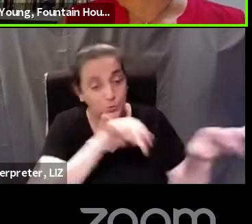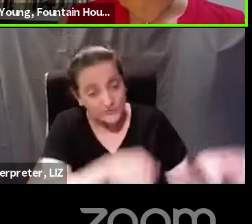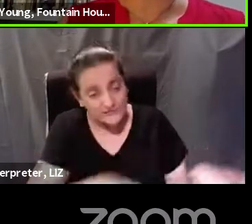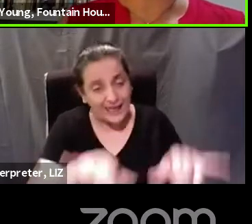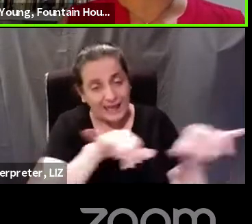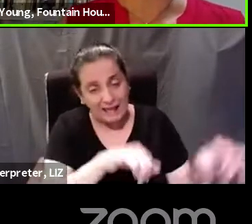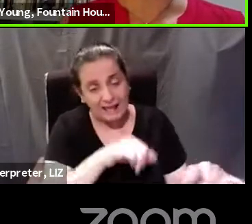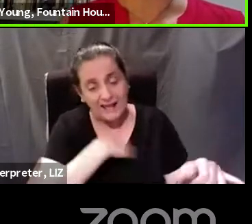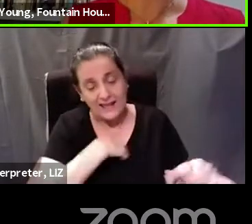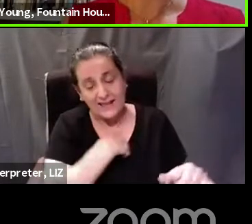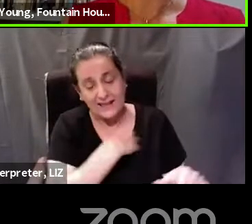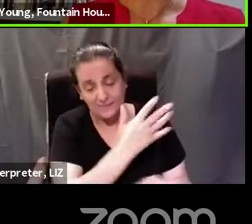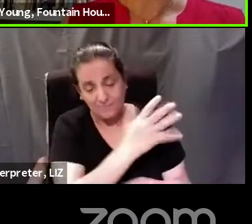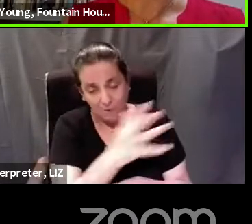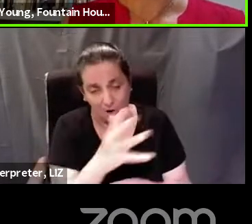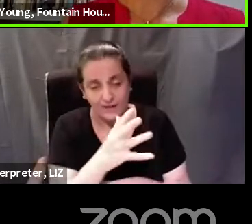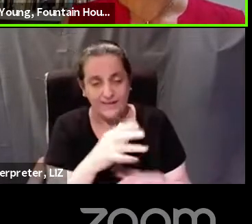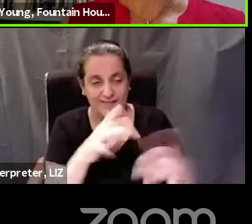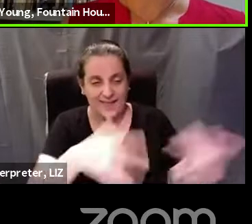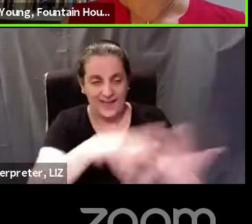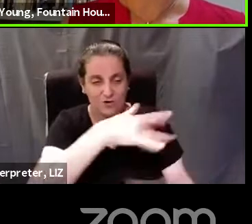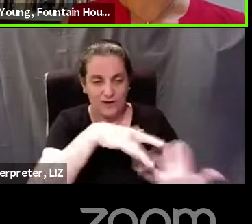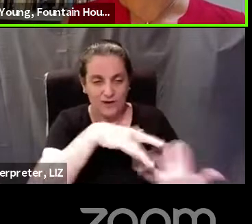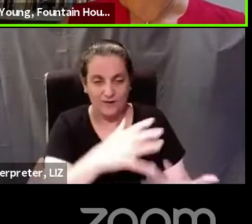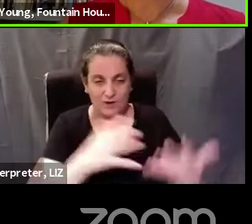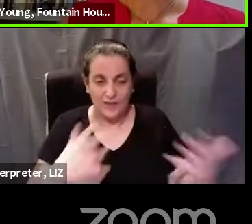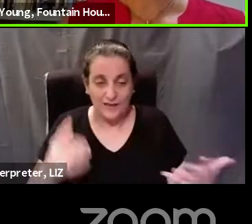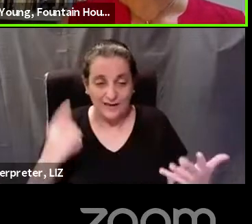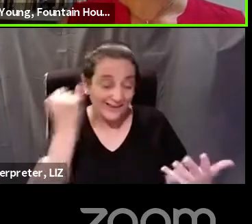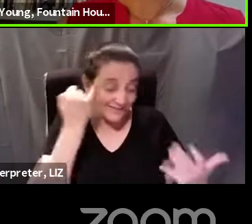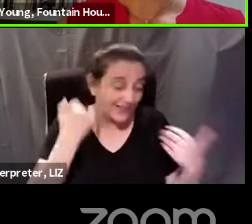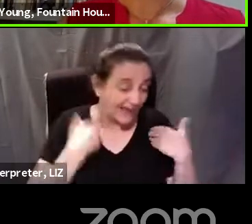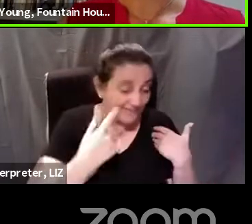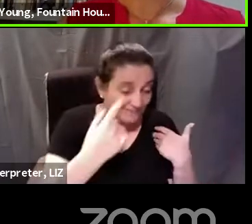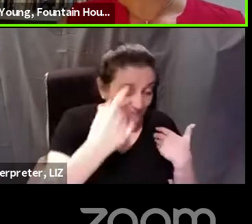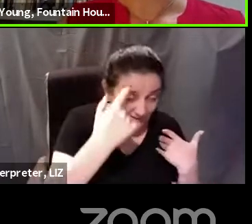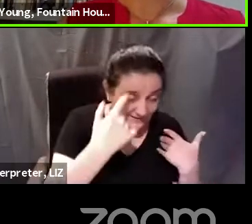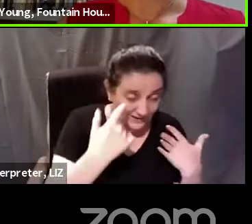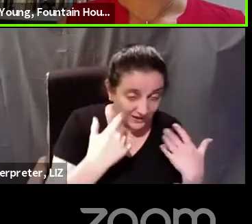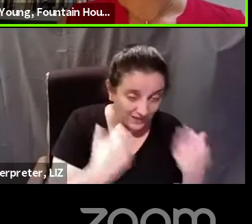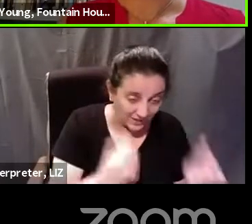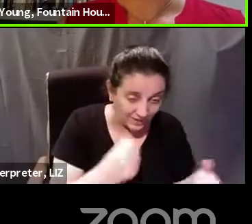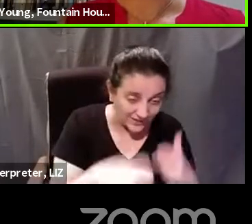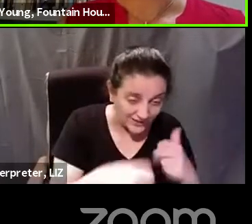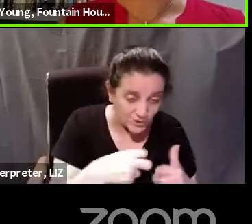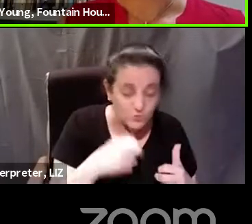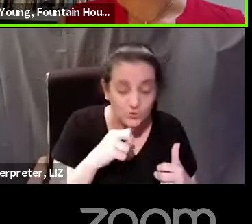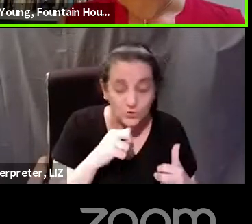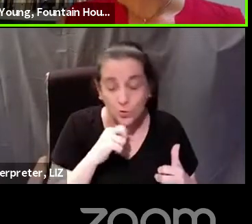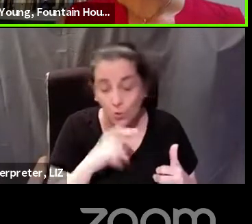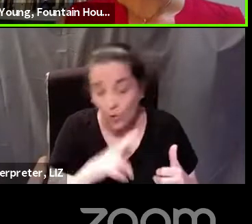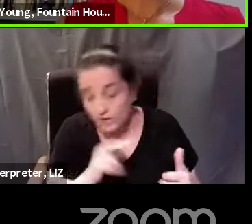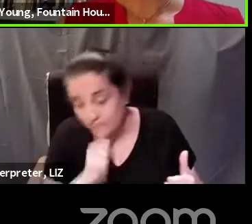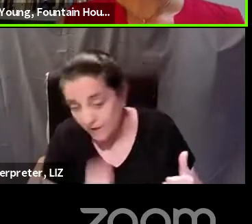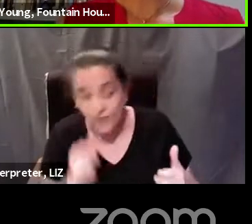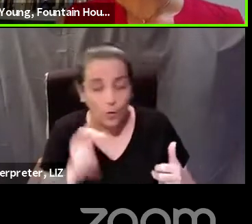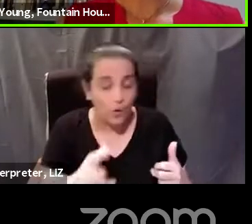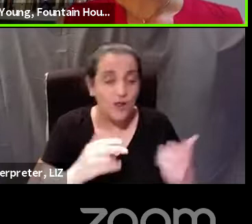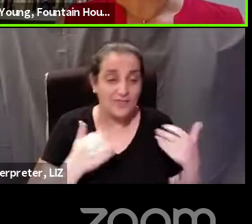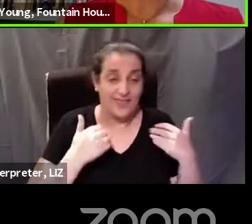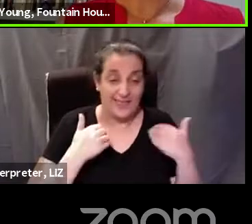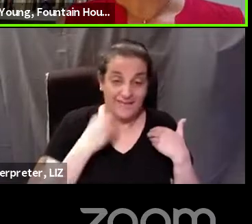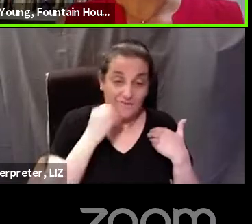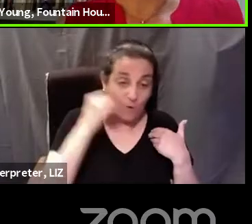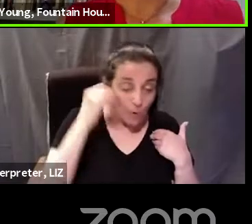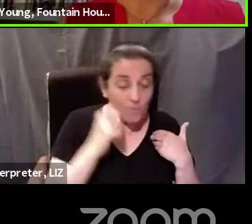whether they're homeless or not, whether they have mental illness or not, we are there to be present and see